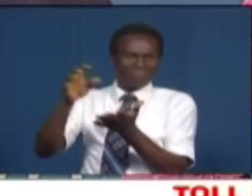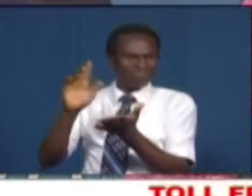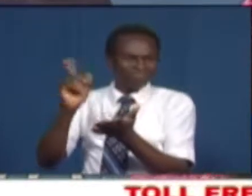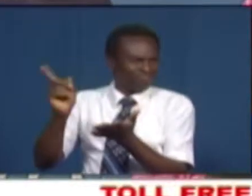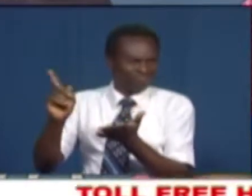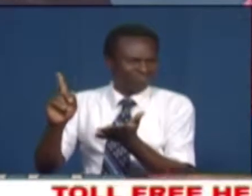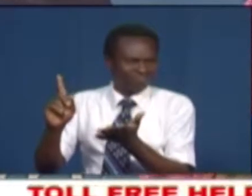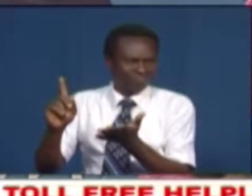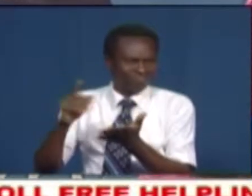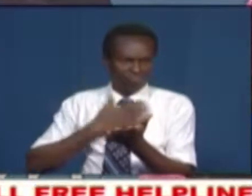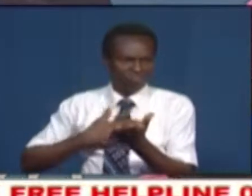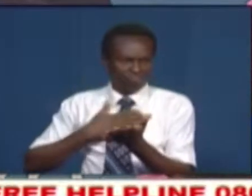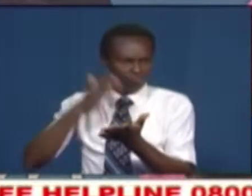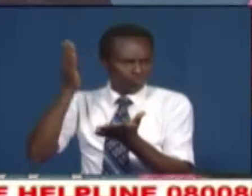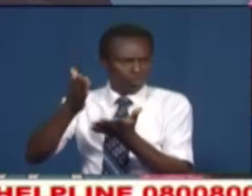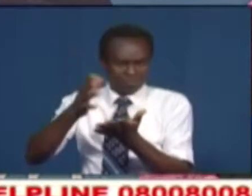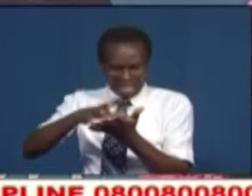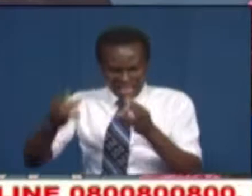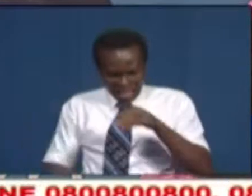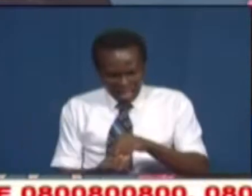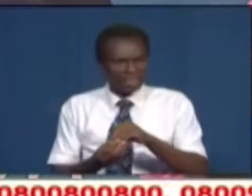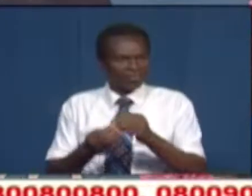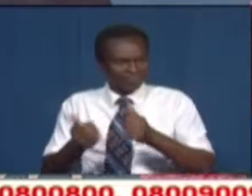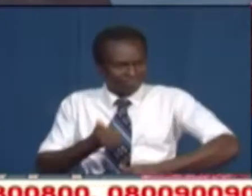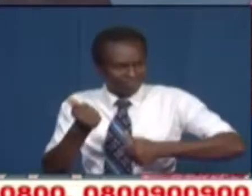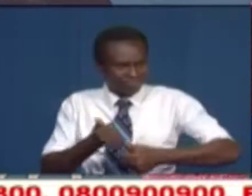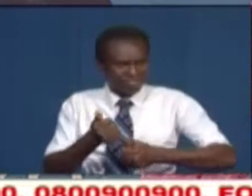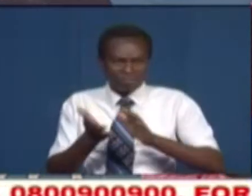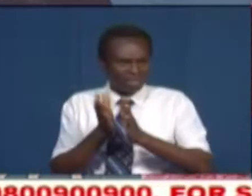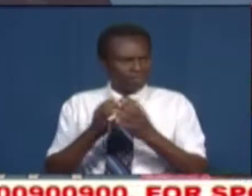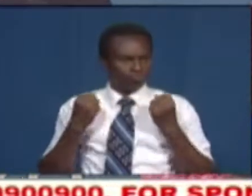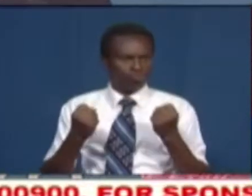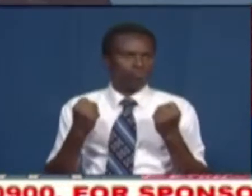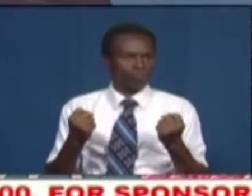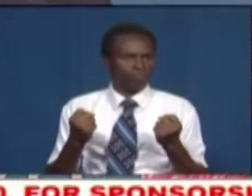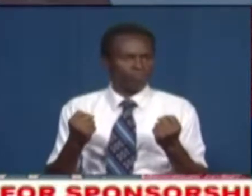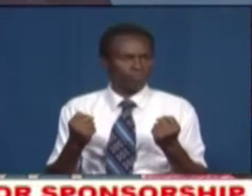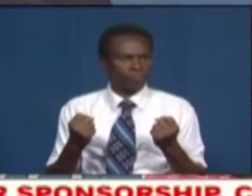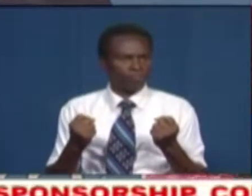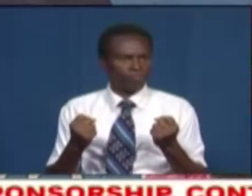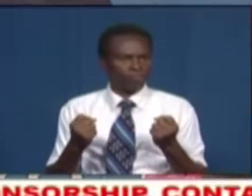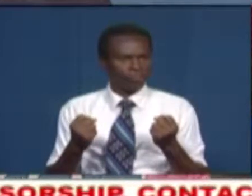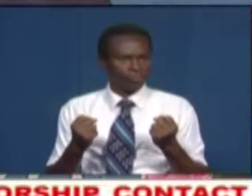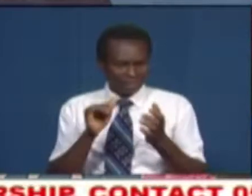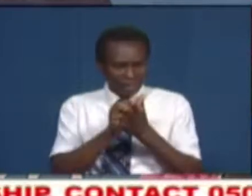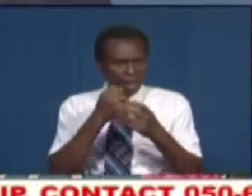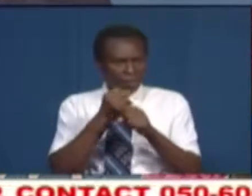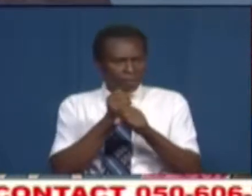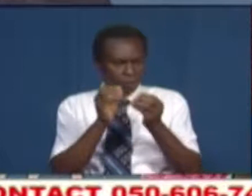are undernourished in terms of, some are undernourished, it could be micronutrient deficiency, it could